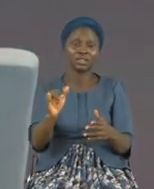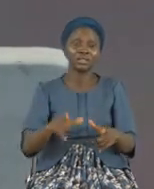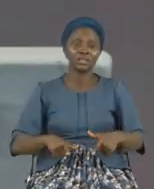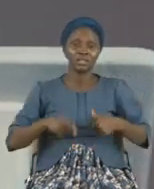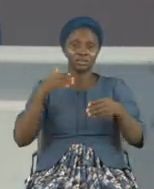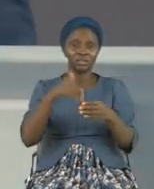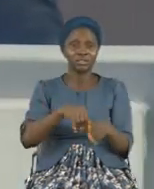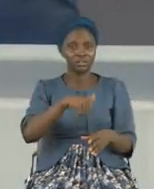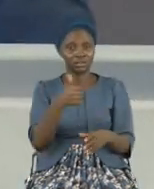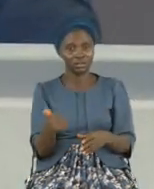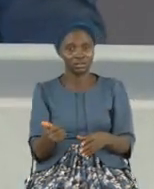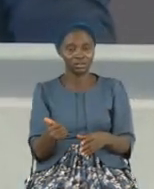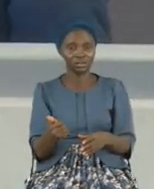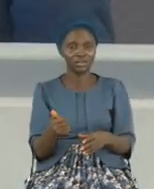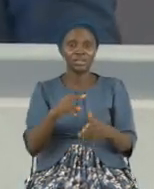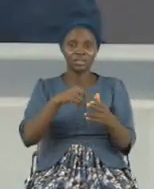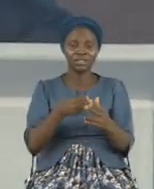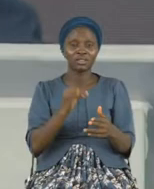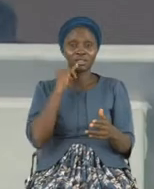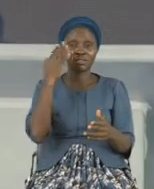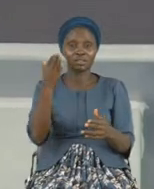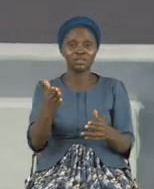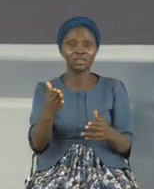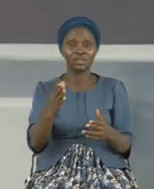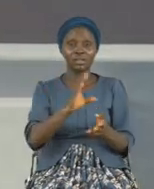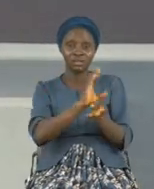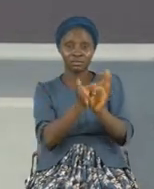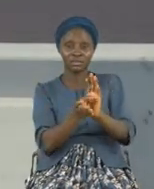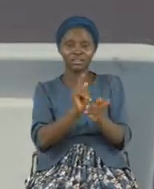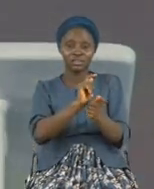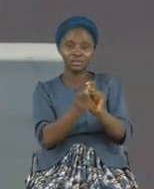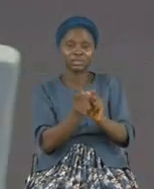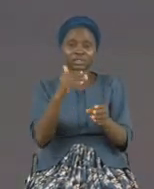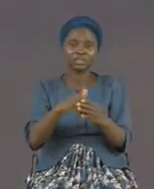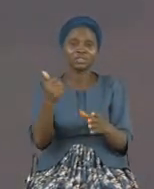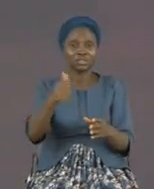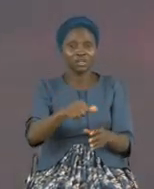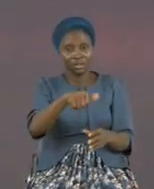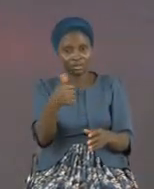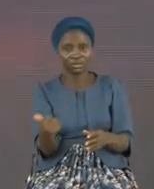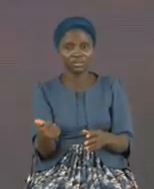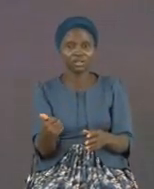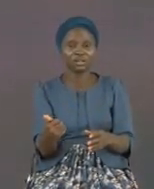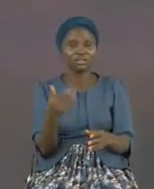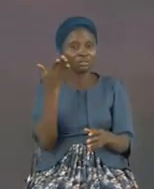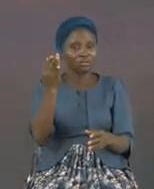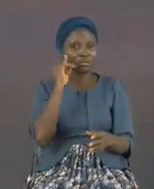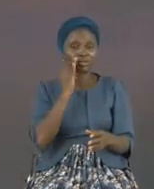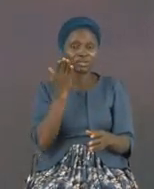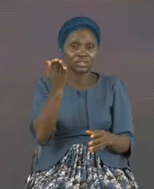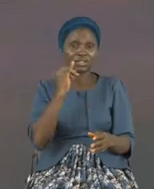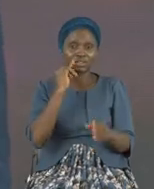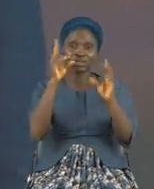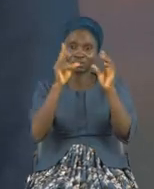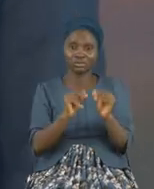is there conversion and transformation in any other. For there is none other name